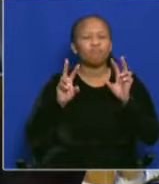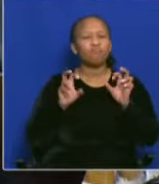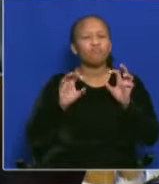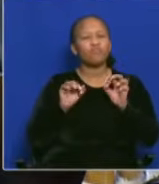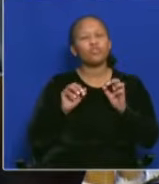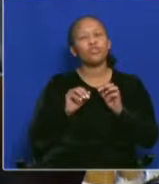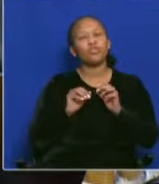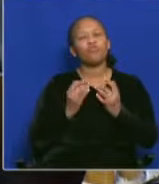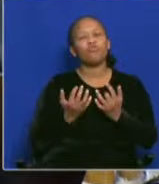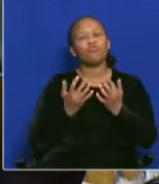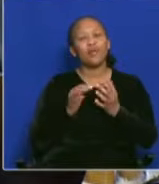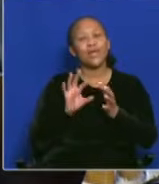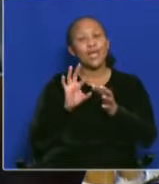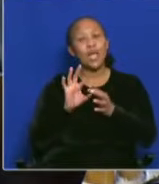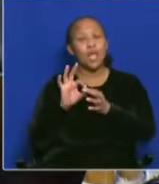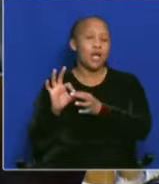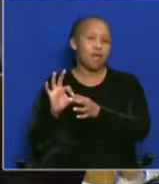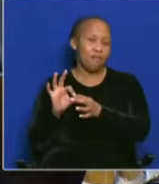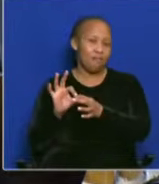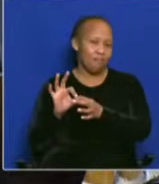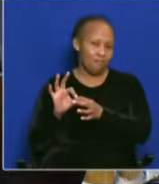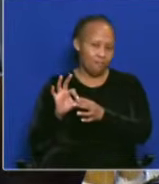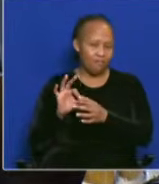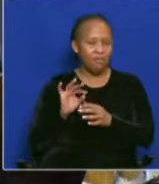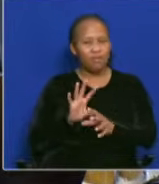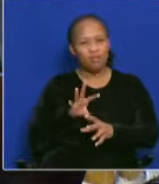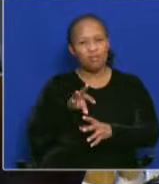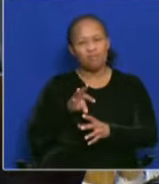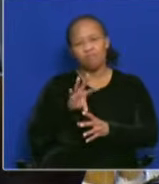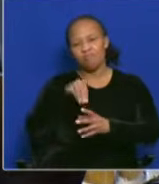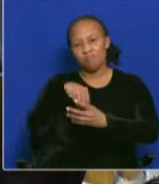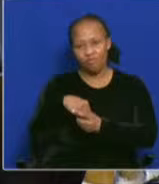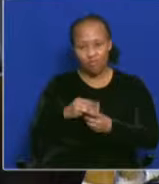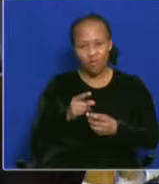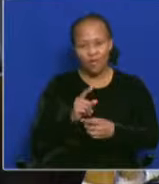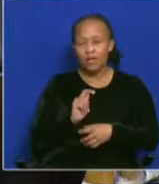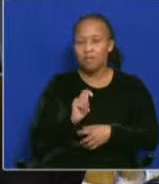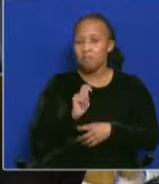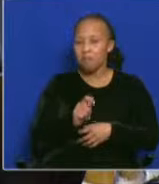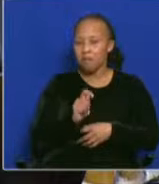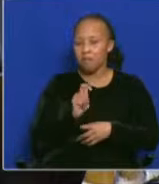It concerns the payment of cash